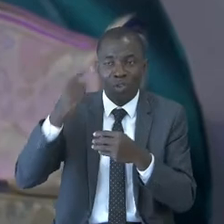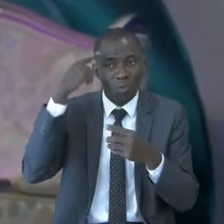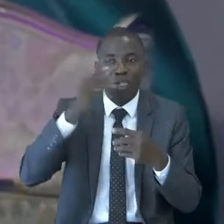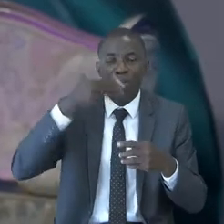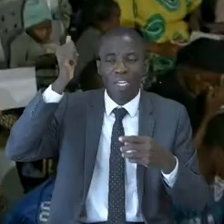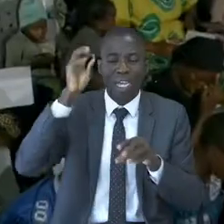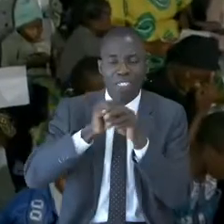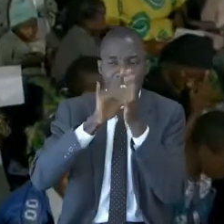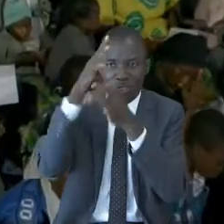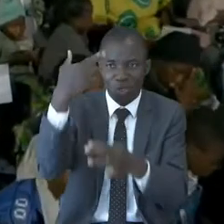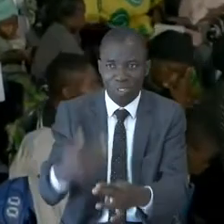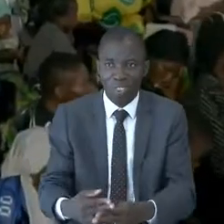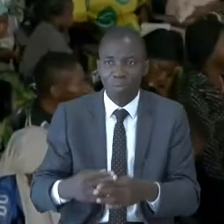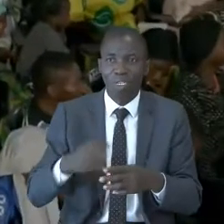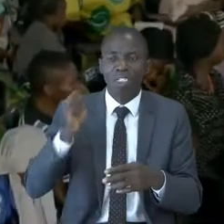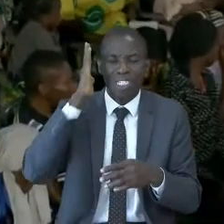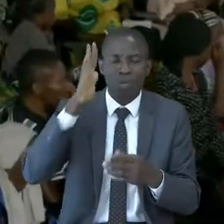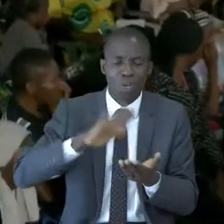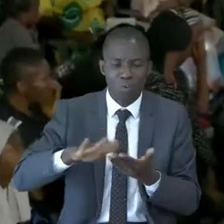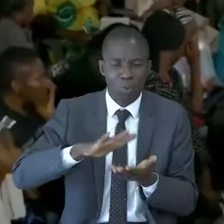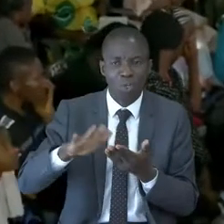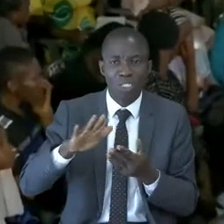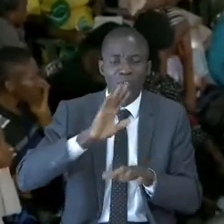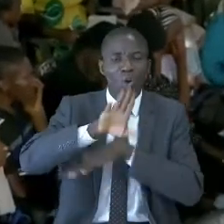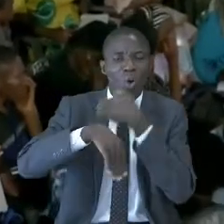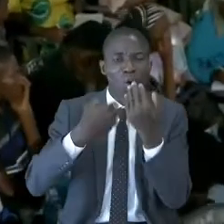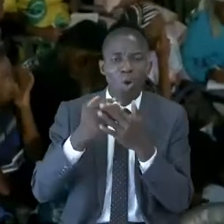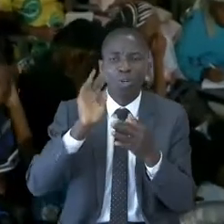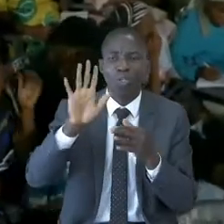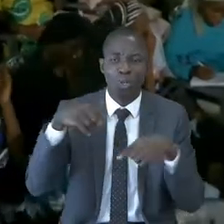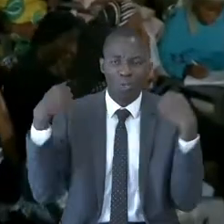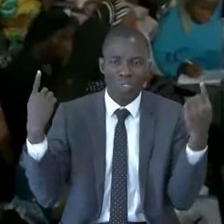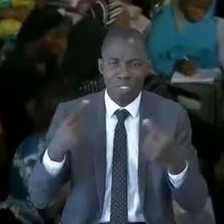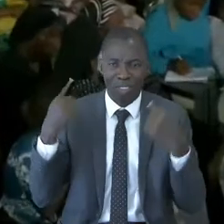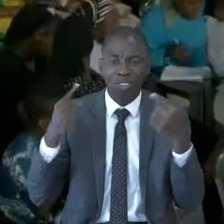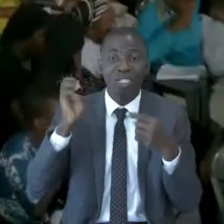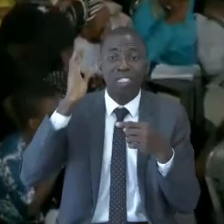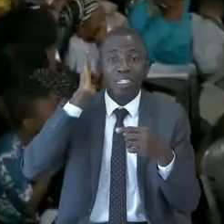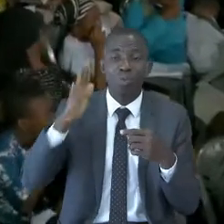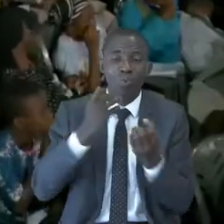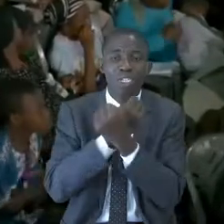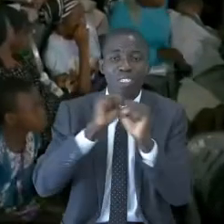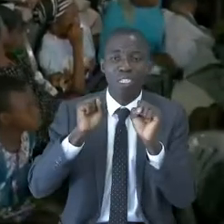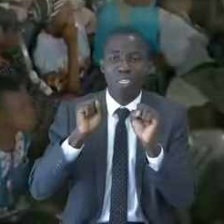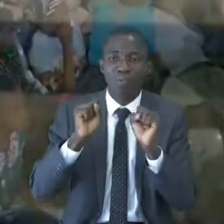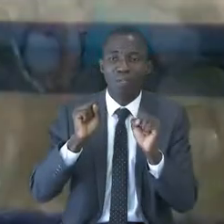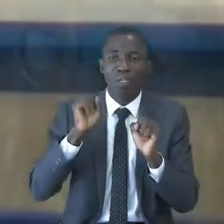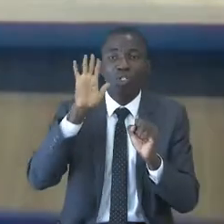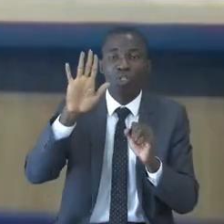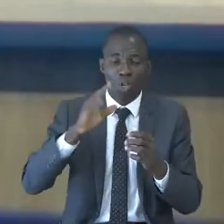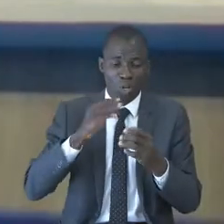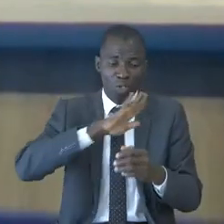better. It will forgive all your sins. It will save your